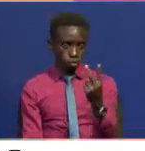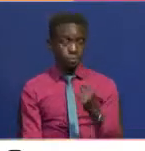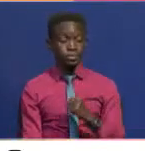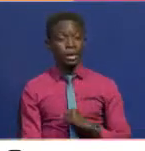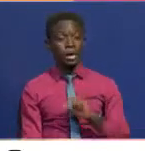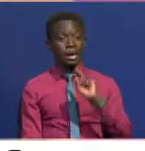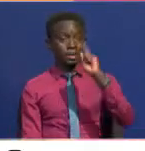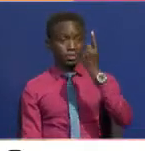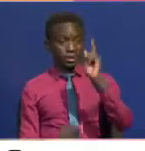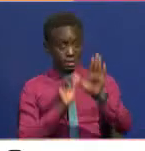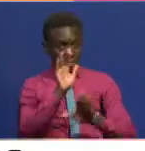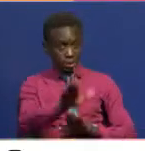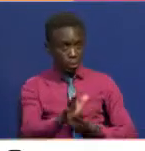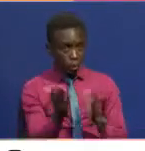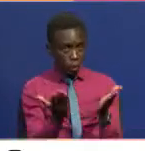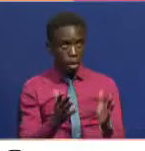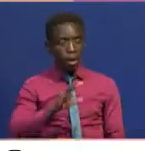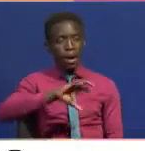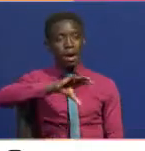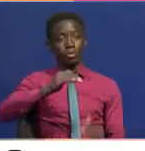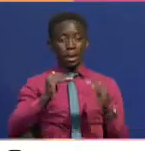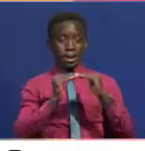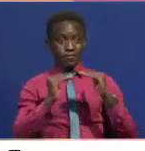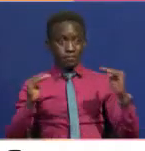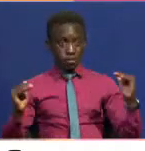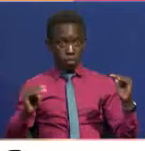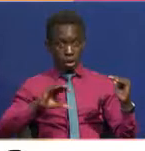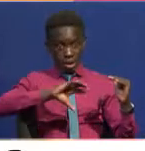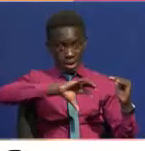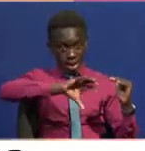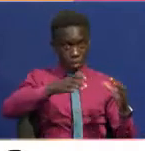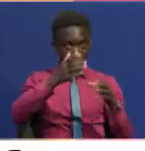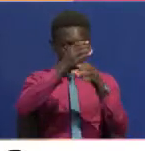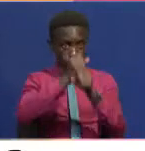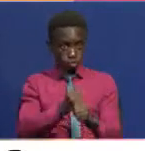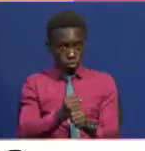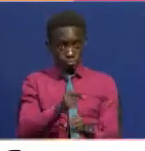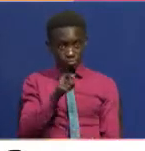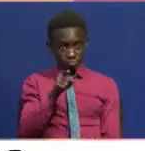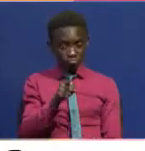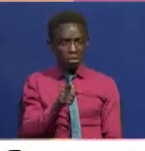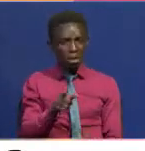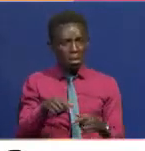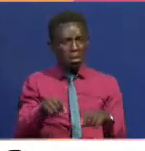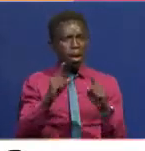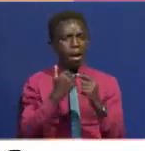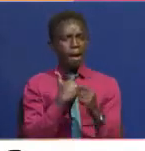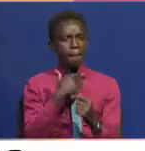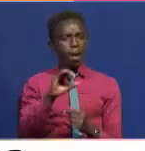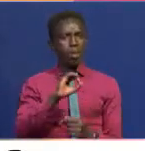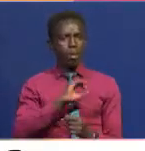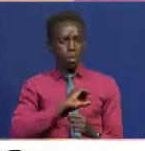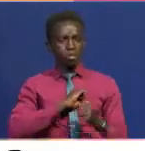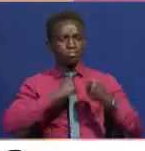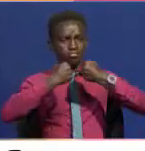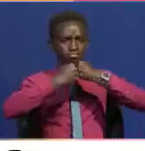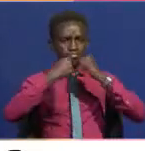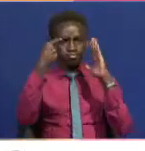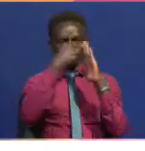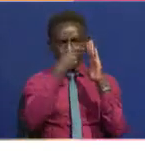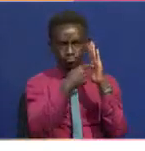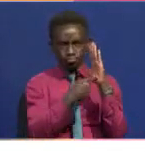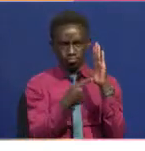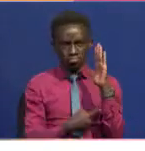first step is happening at the county level, where the county associations are actually having their own tournaments and selecting